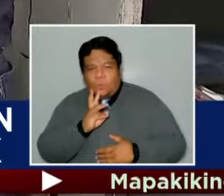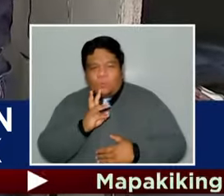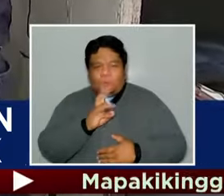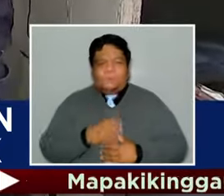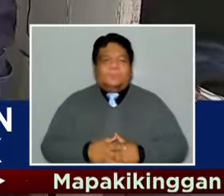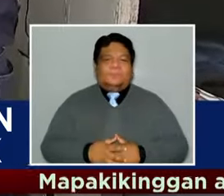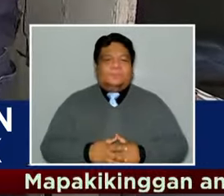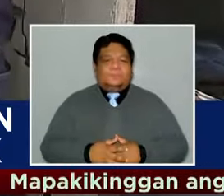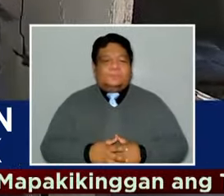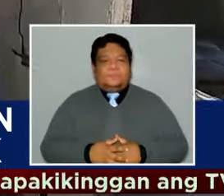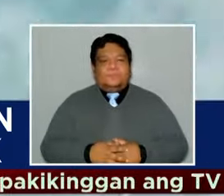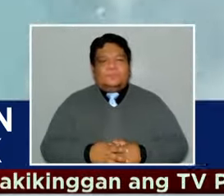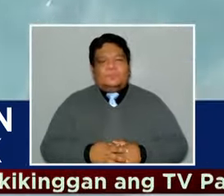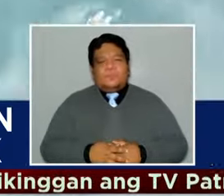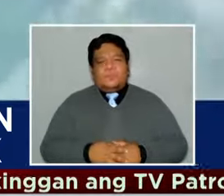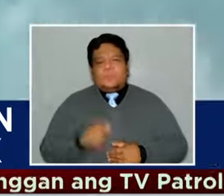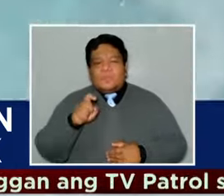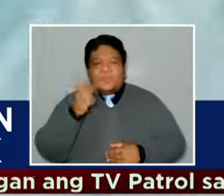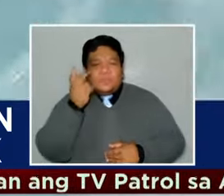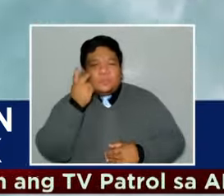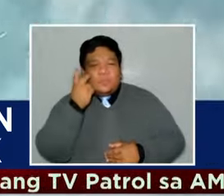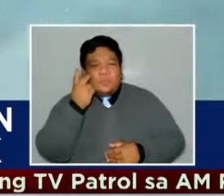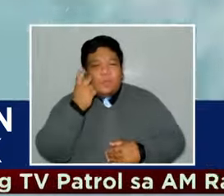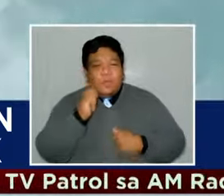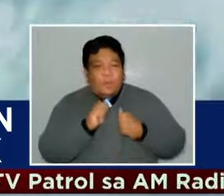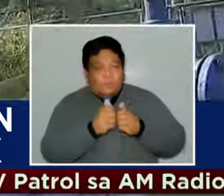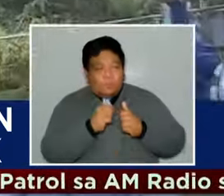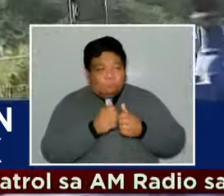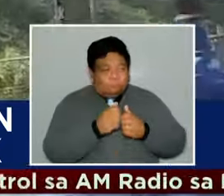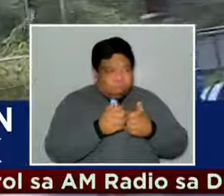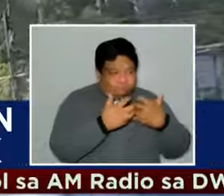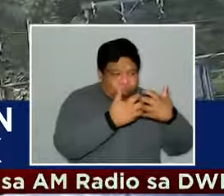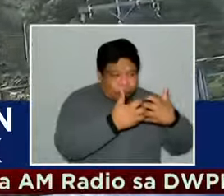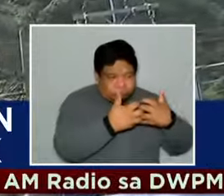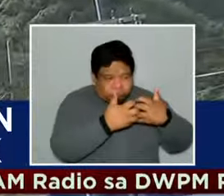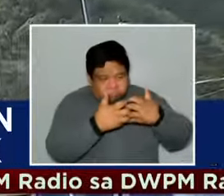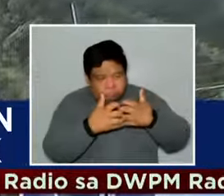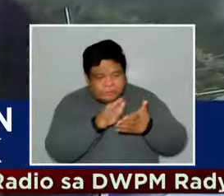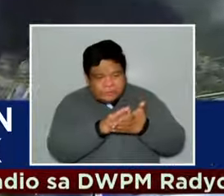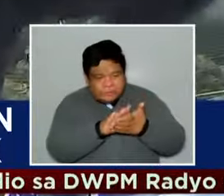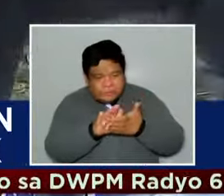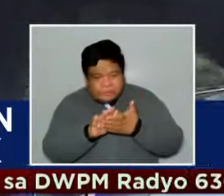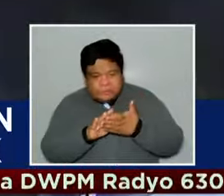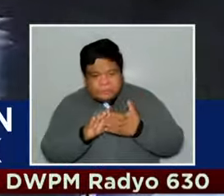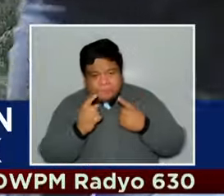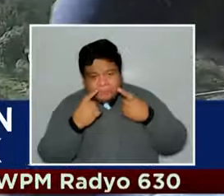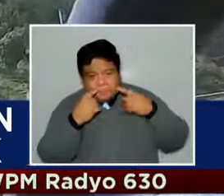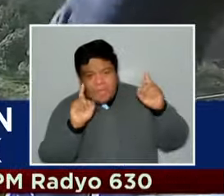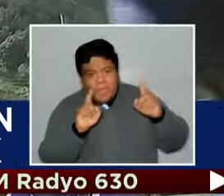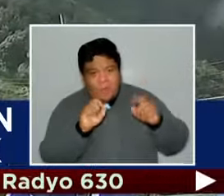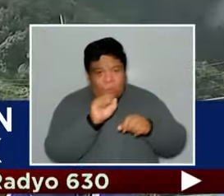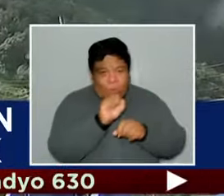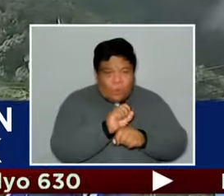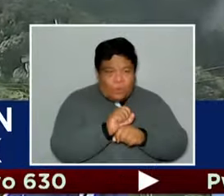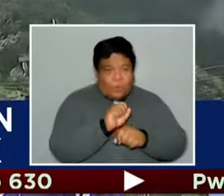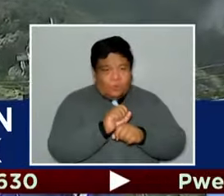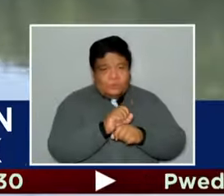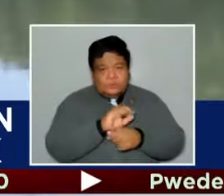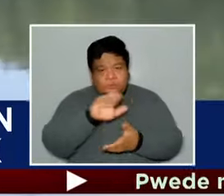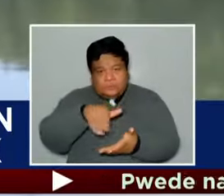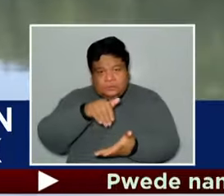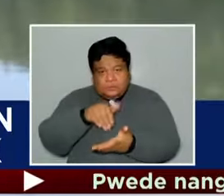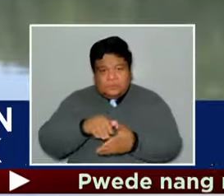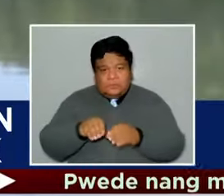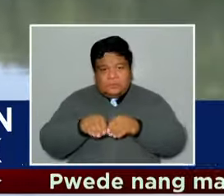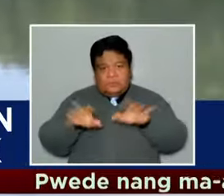how the efficiency of how treatment is doing is being done at the water distribution areas.